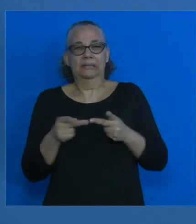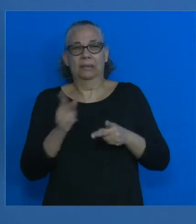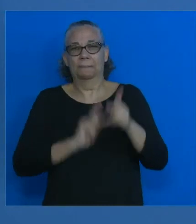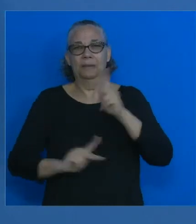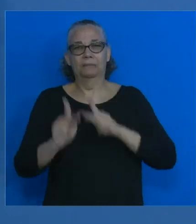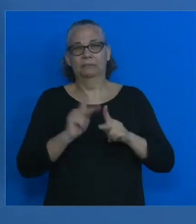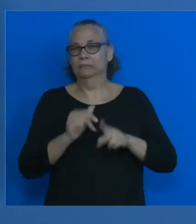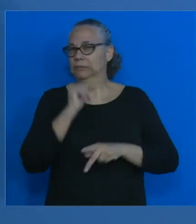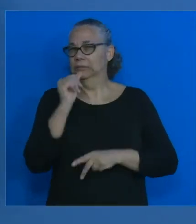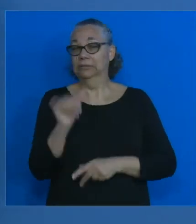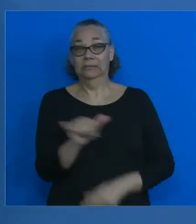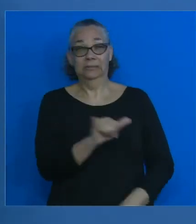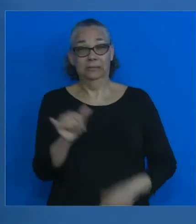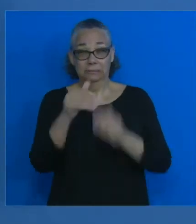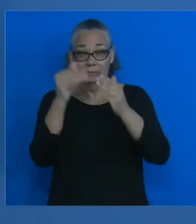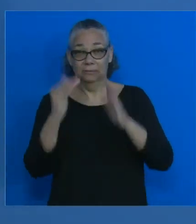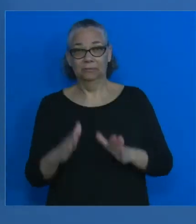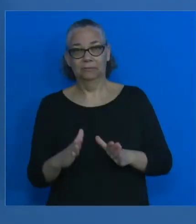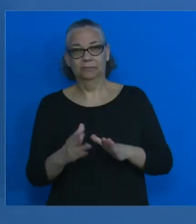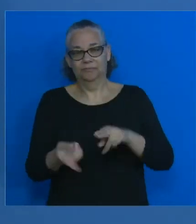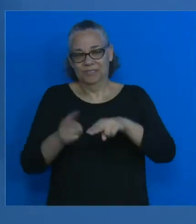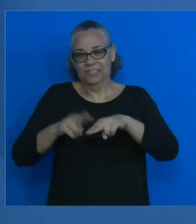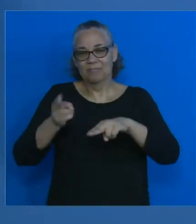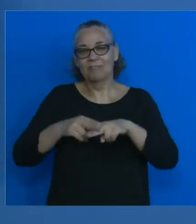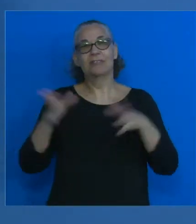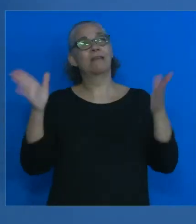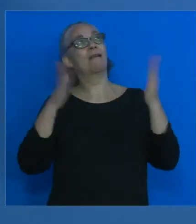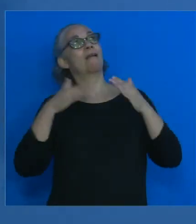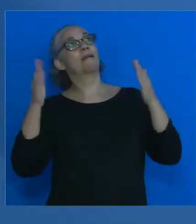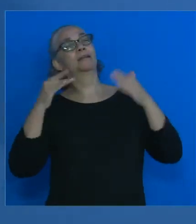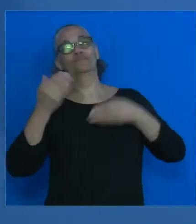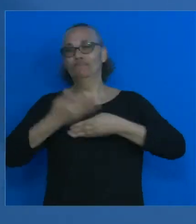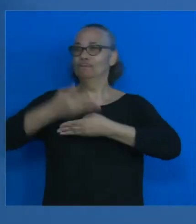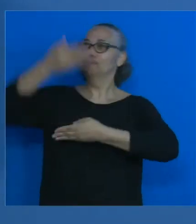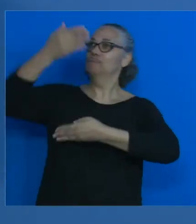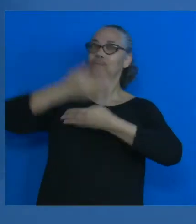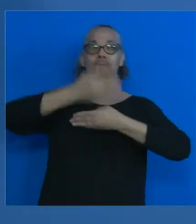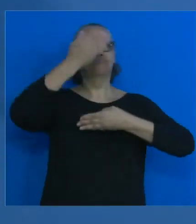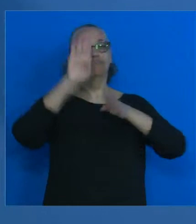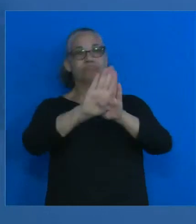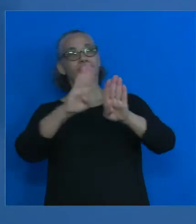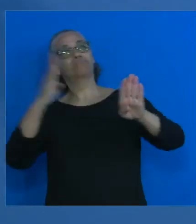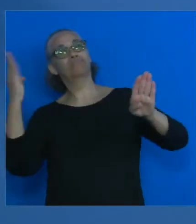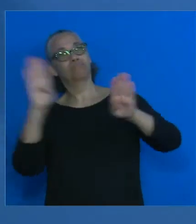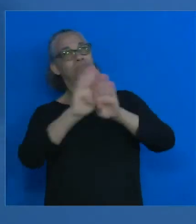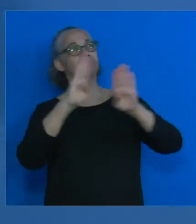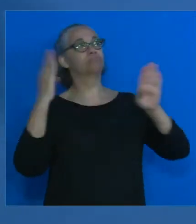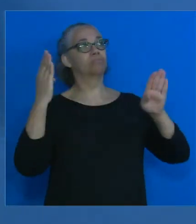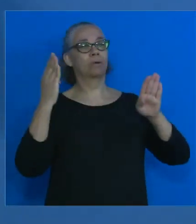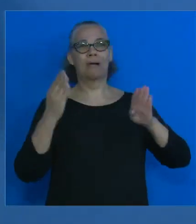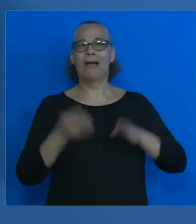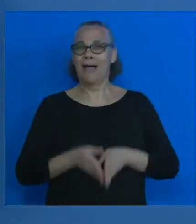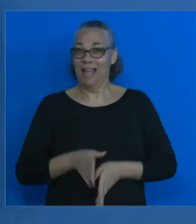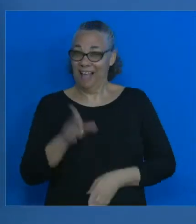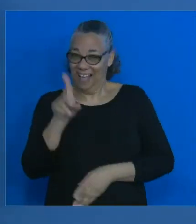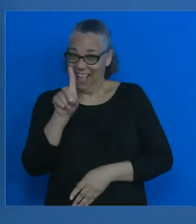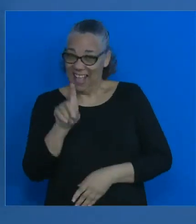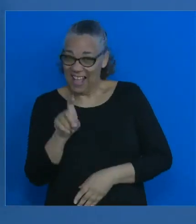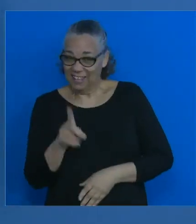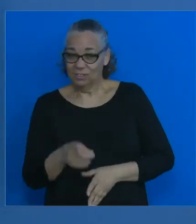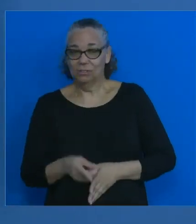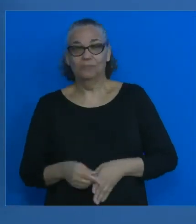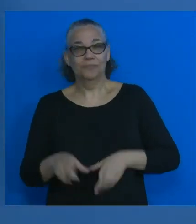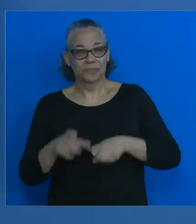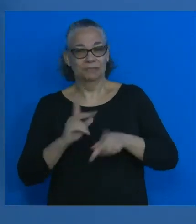same household. Increase ventilation by opening windows and doors. Require guests to wear masks.